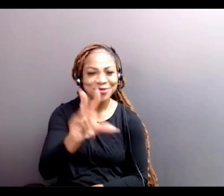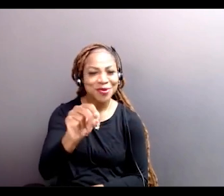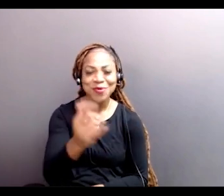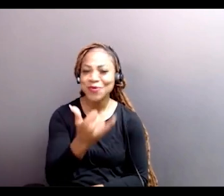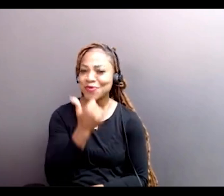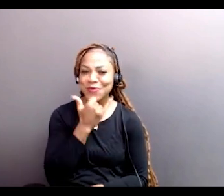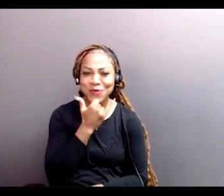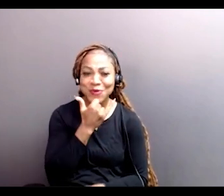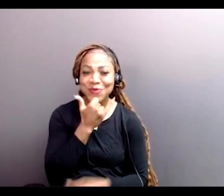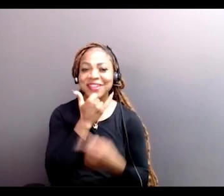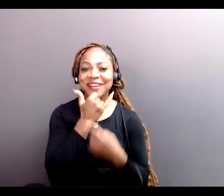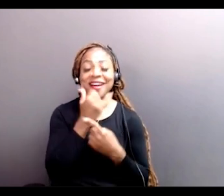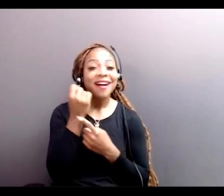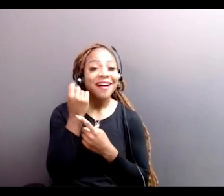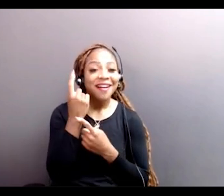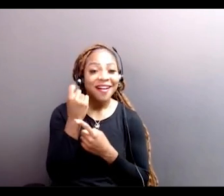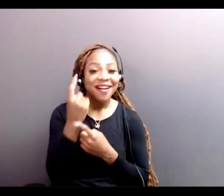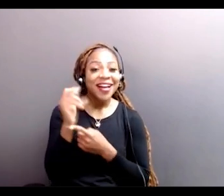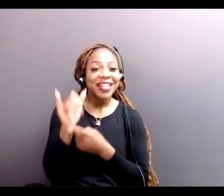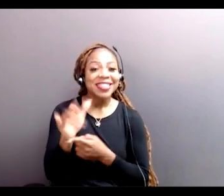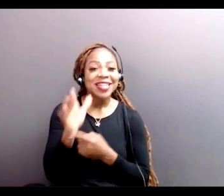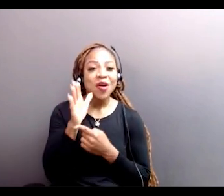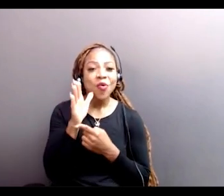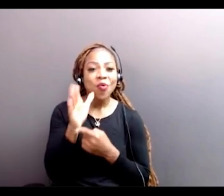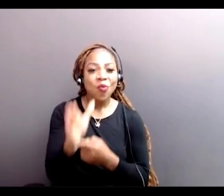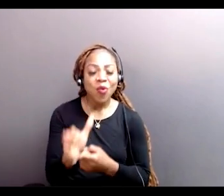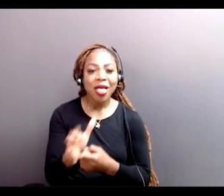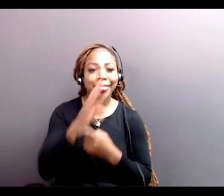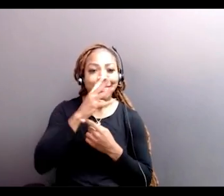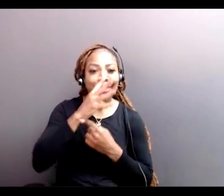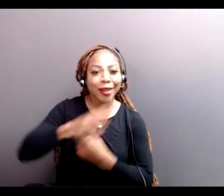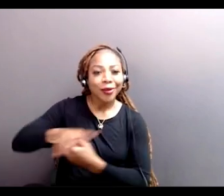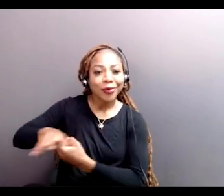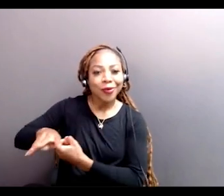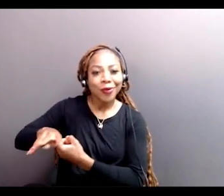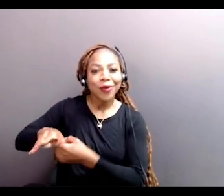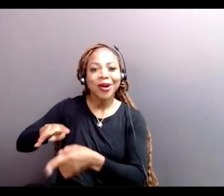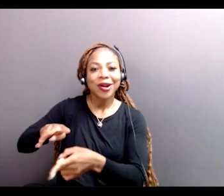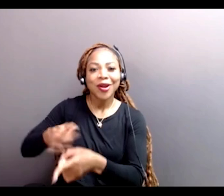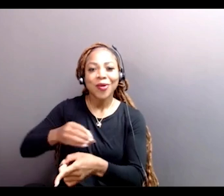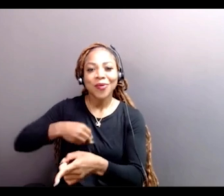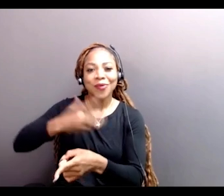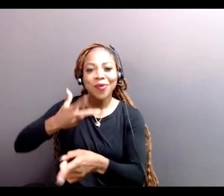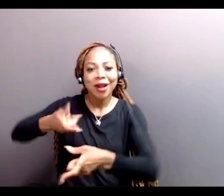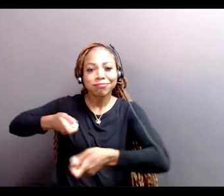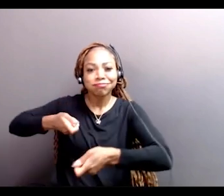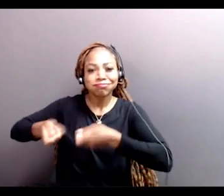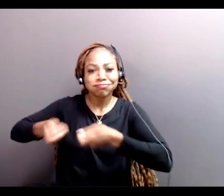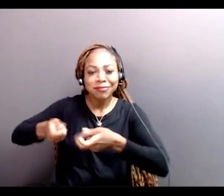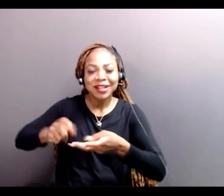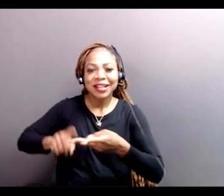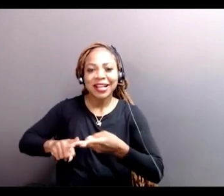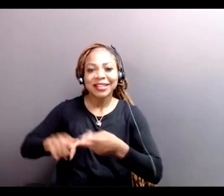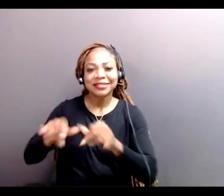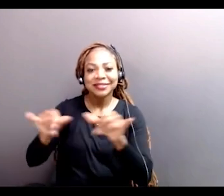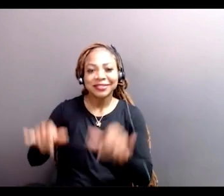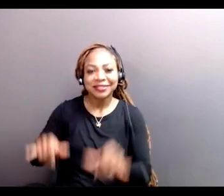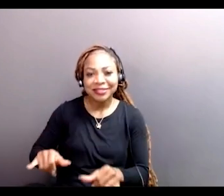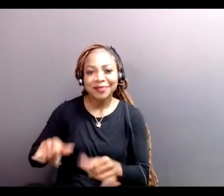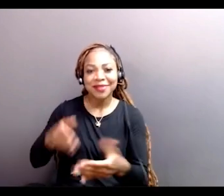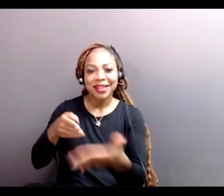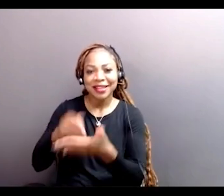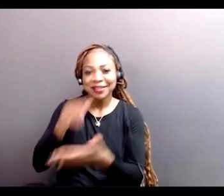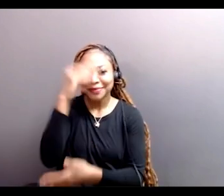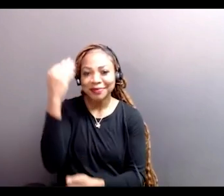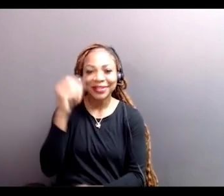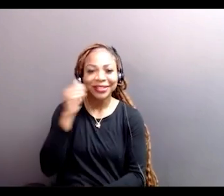case. What that does is it completely steps aside addressing structural white supremacy and systemic anti-Black racism.